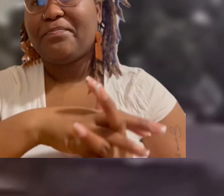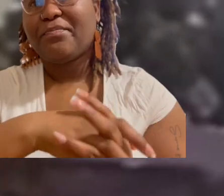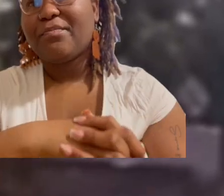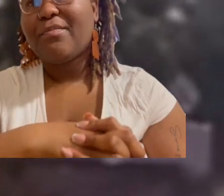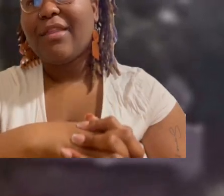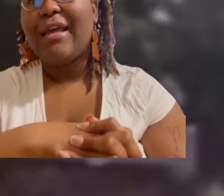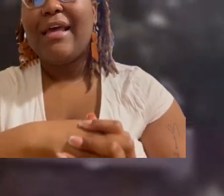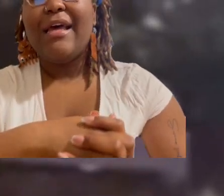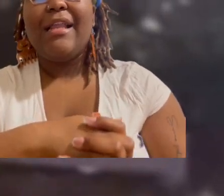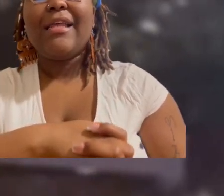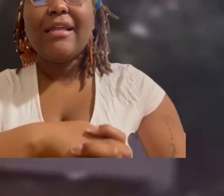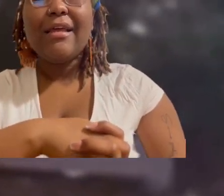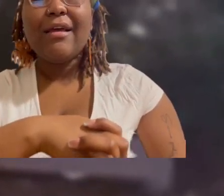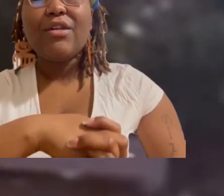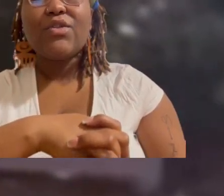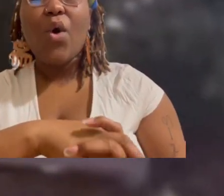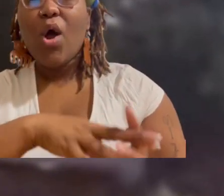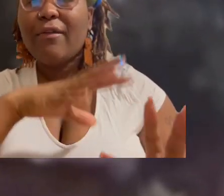Caribbean.